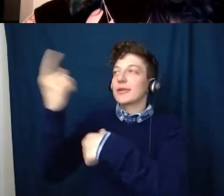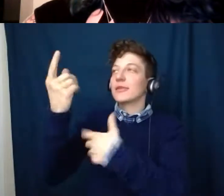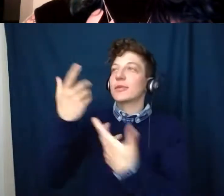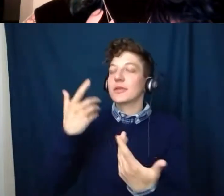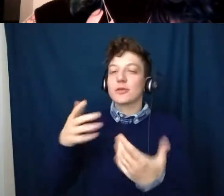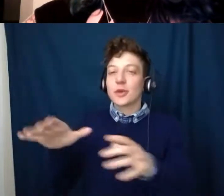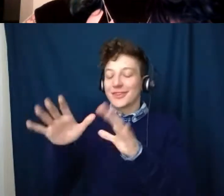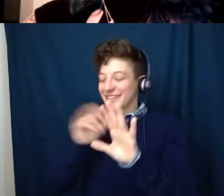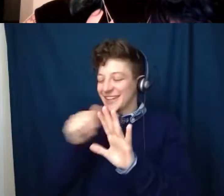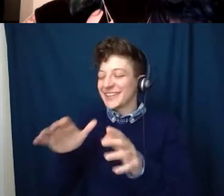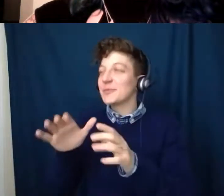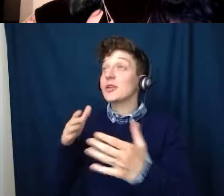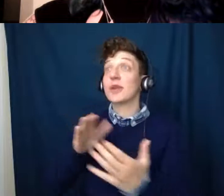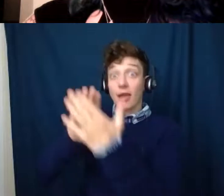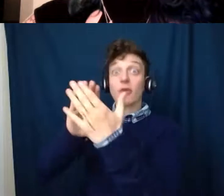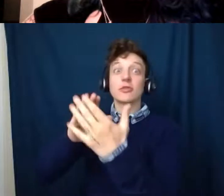on your day-to-day life.